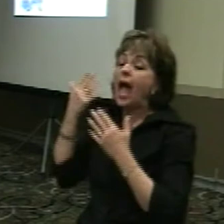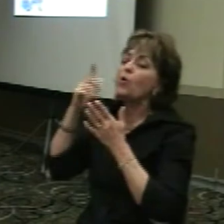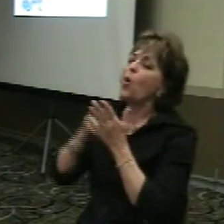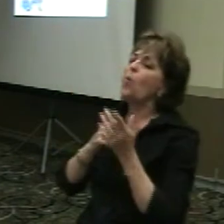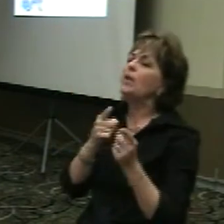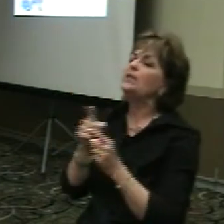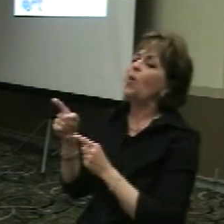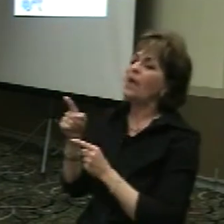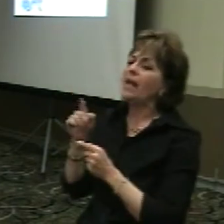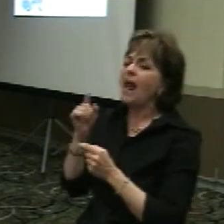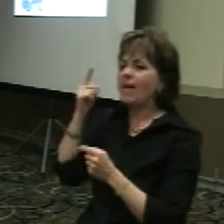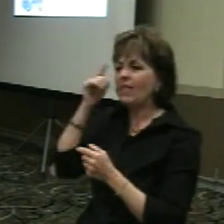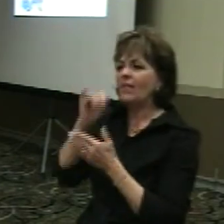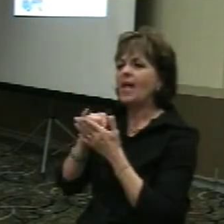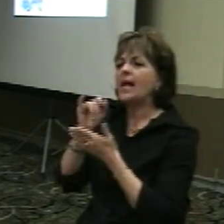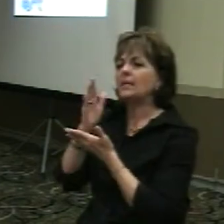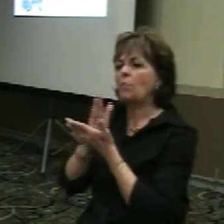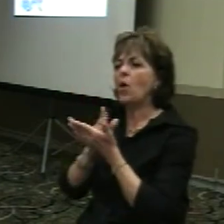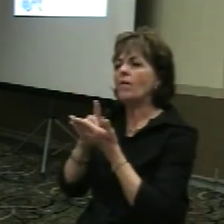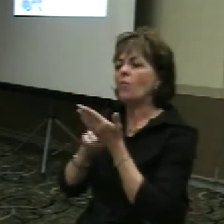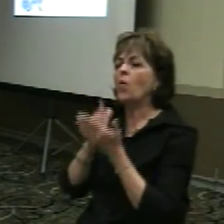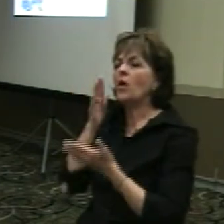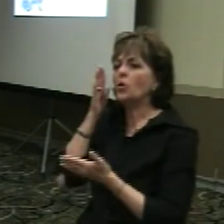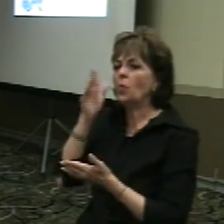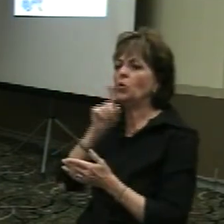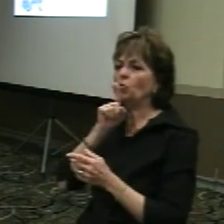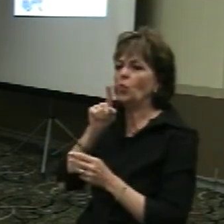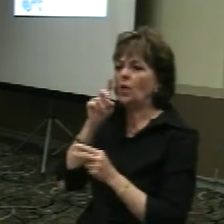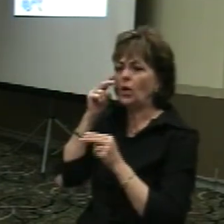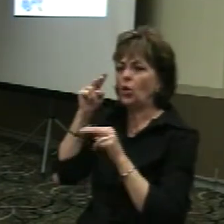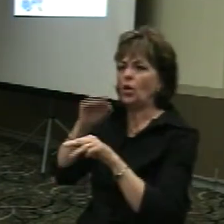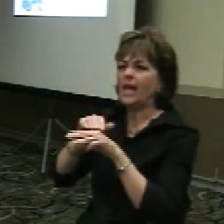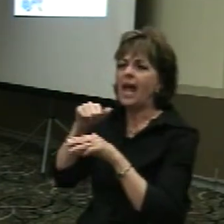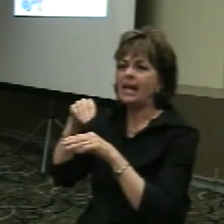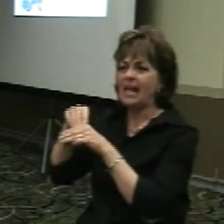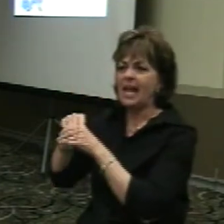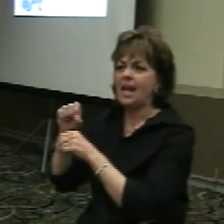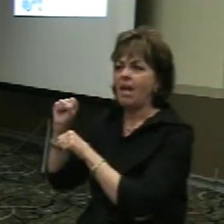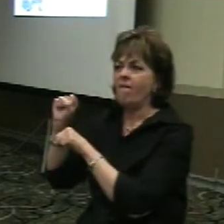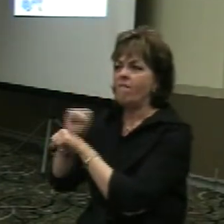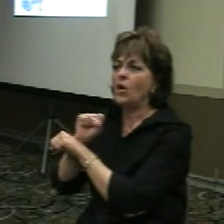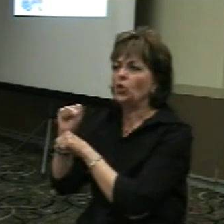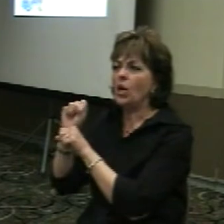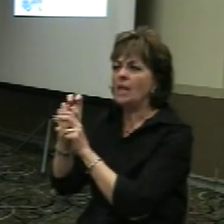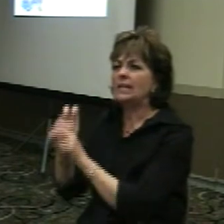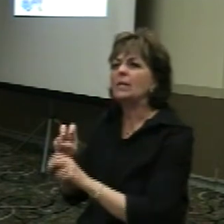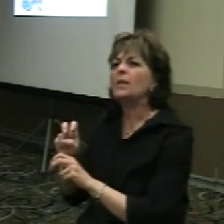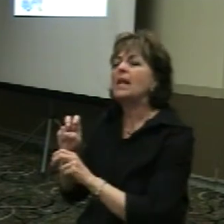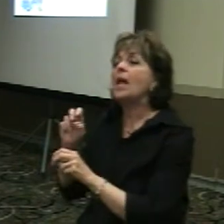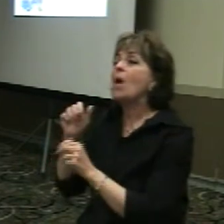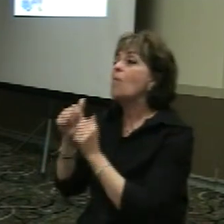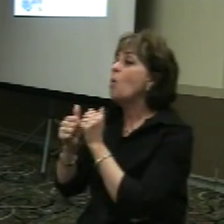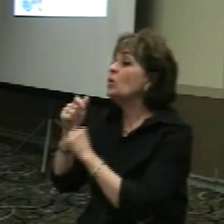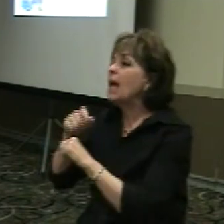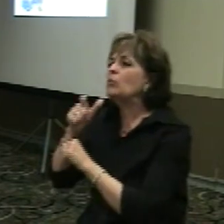but that's part of what you're going to truly look at in a functional assessment. In many cases, who's the one person who can tell you that